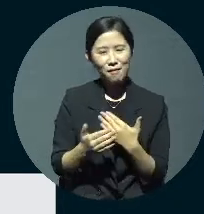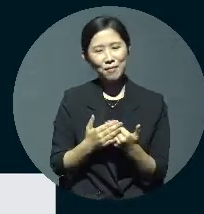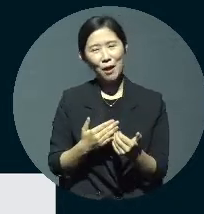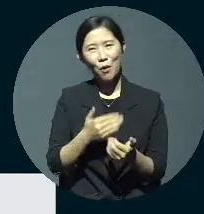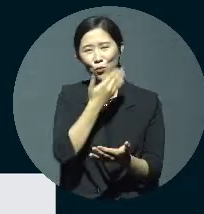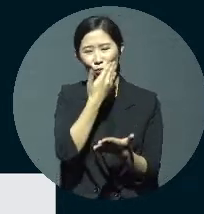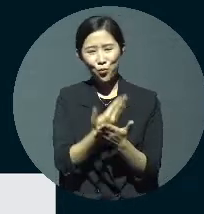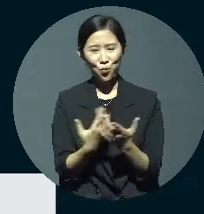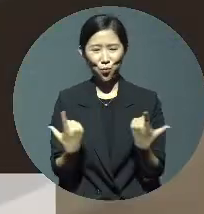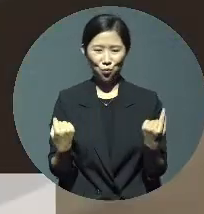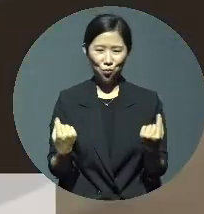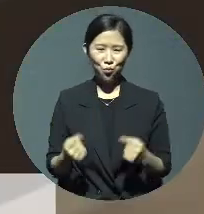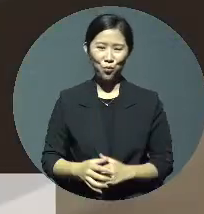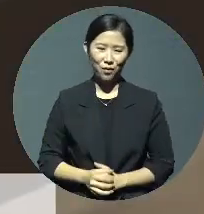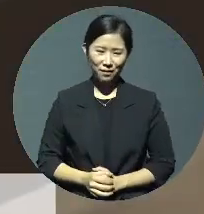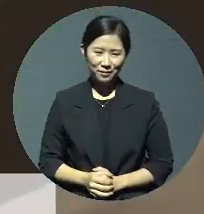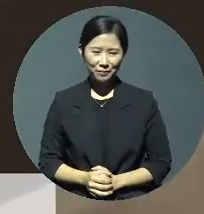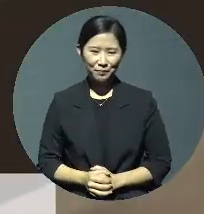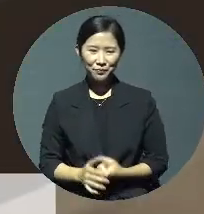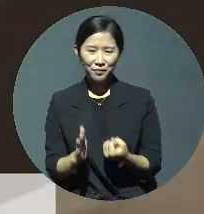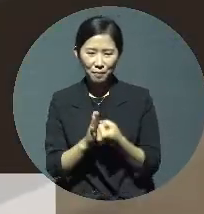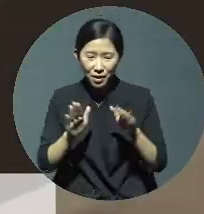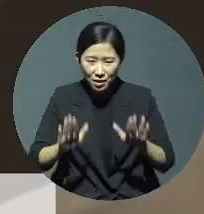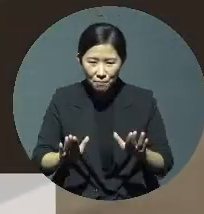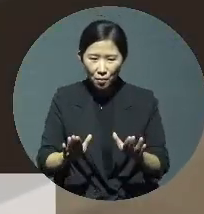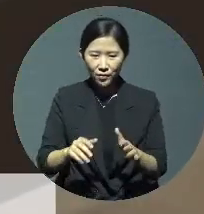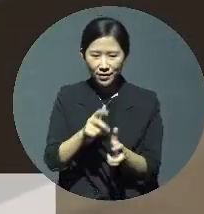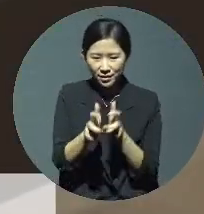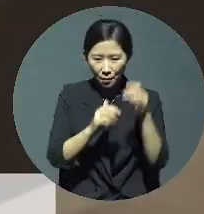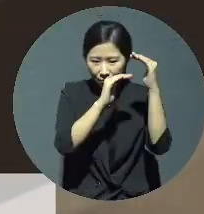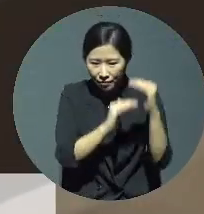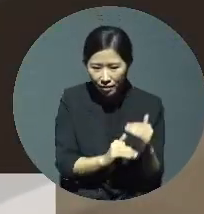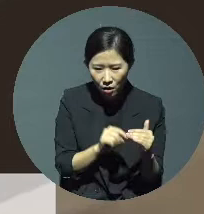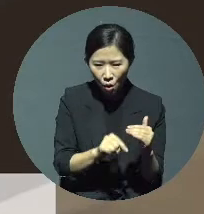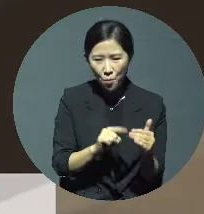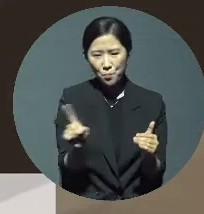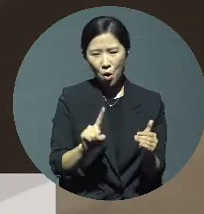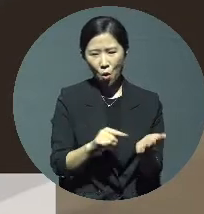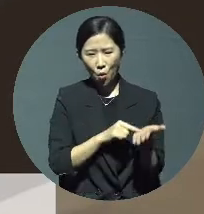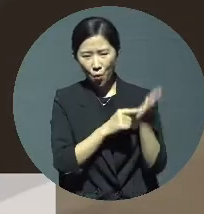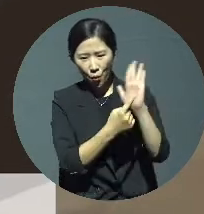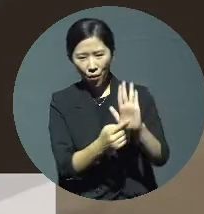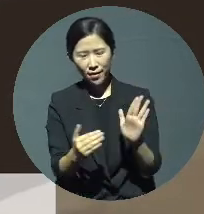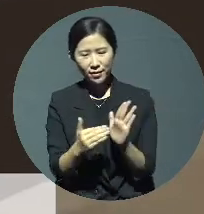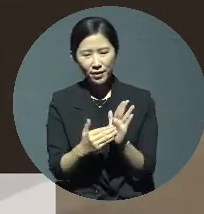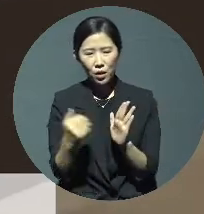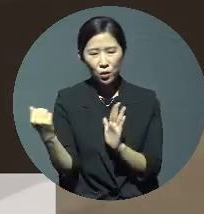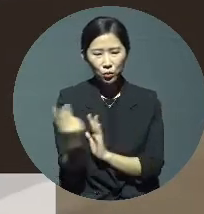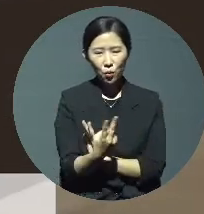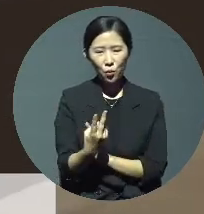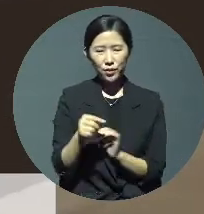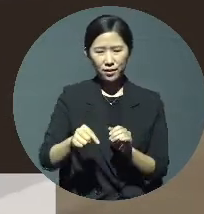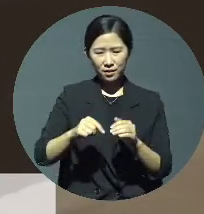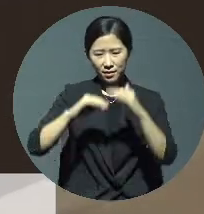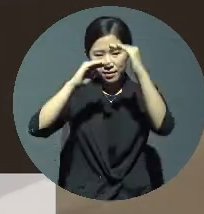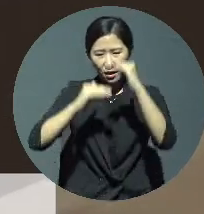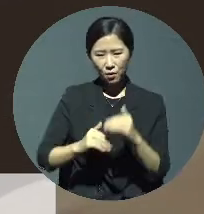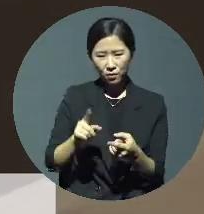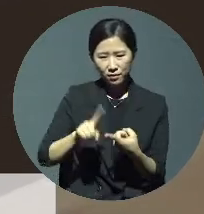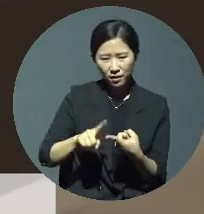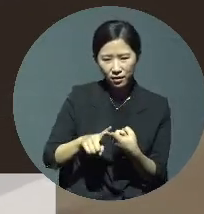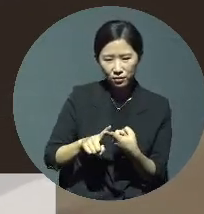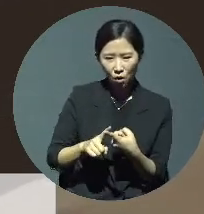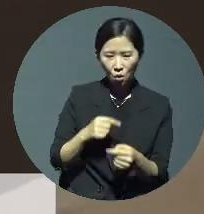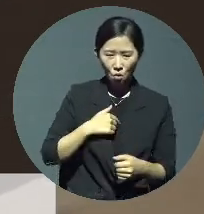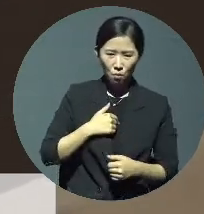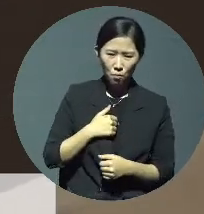and generous materiality that would give you the reassurance and peace of mind to travel together with other